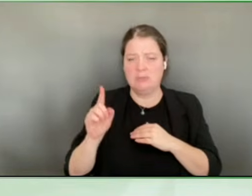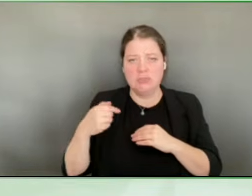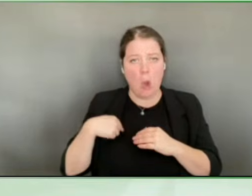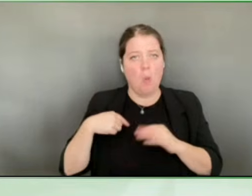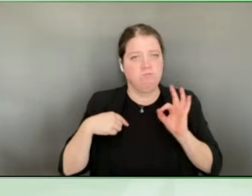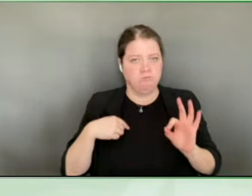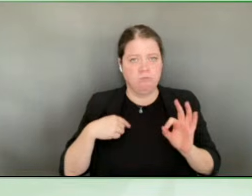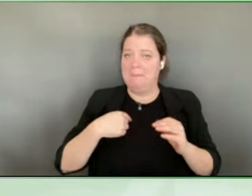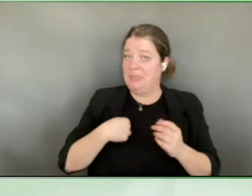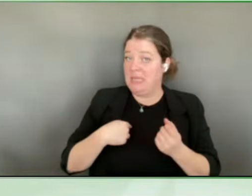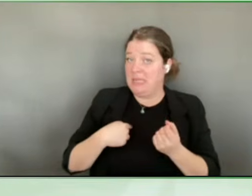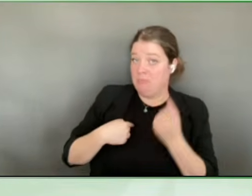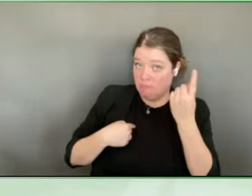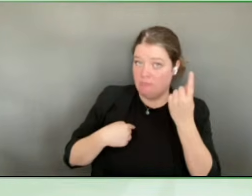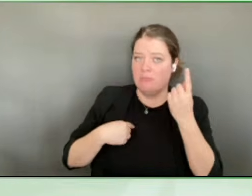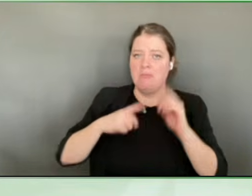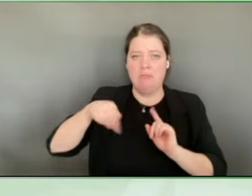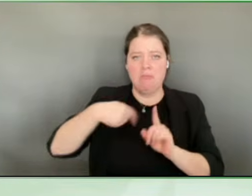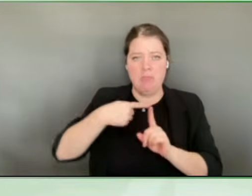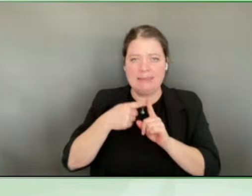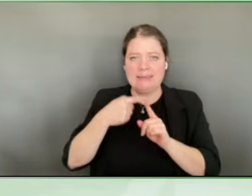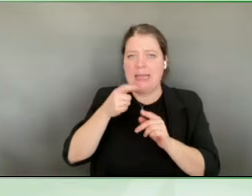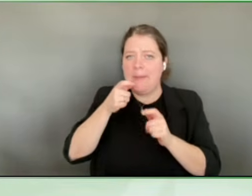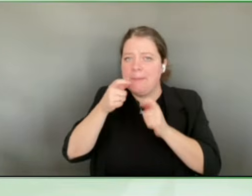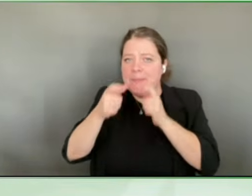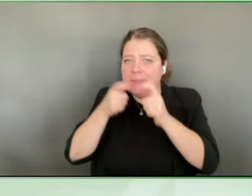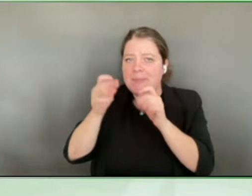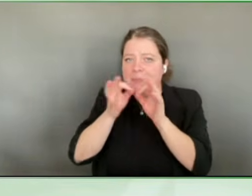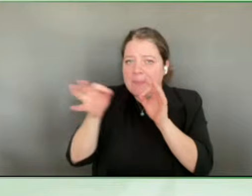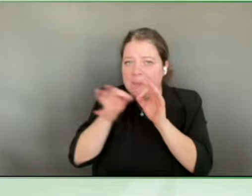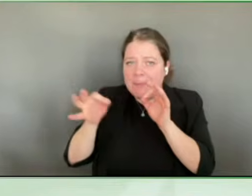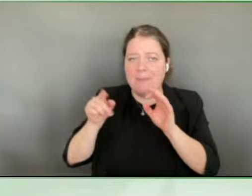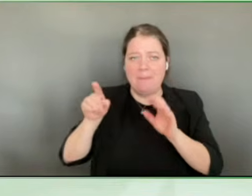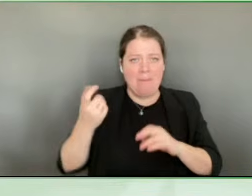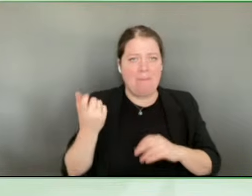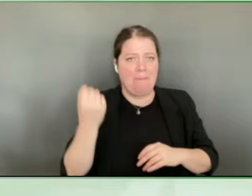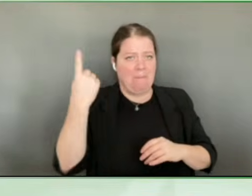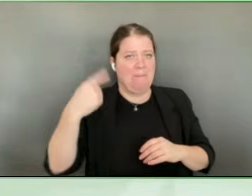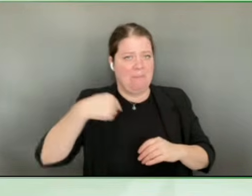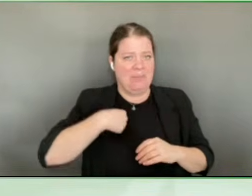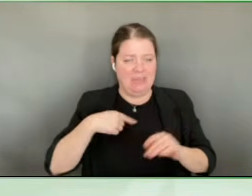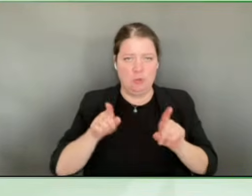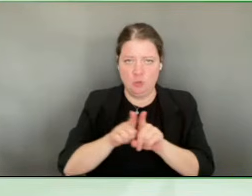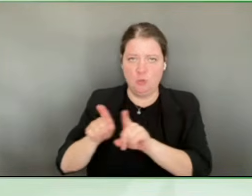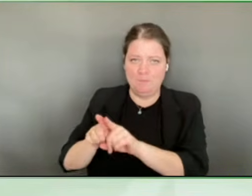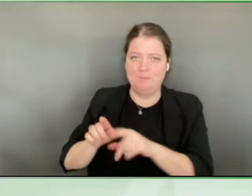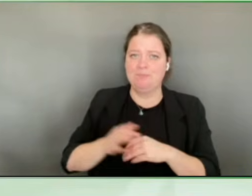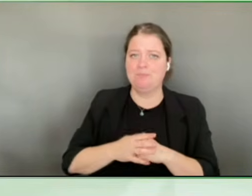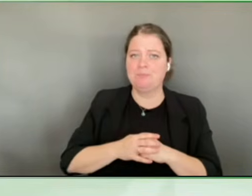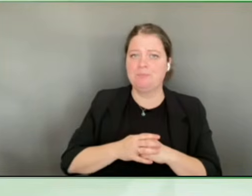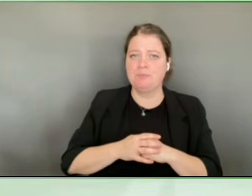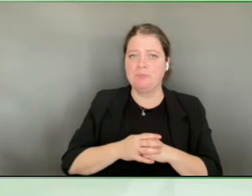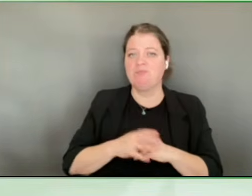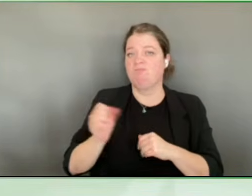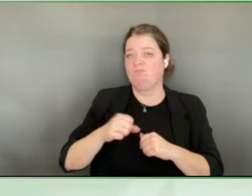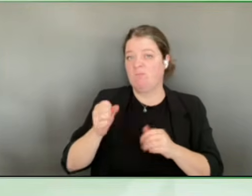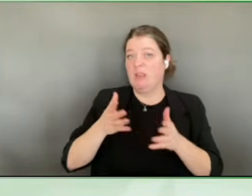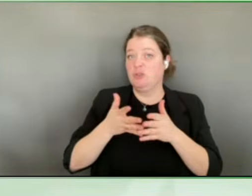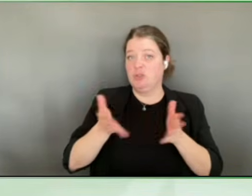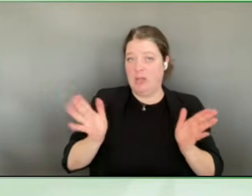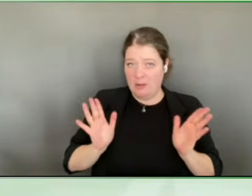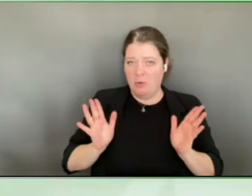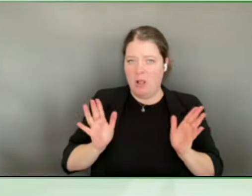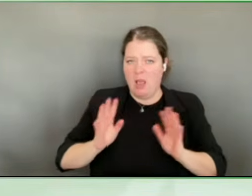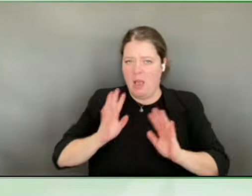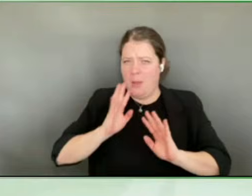that's true. Decreasing the speed of speaking helps. It's not the only feature of easy language, but it does help.